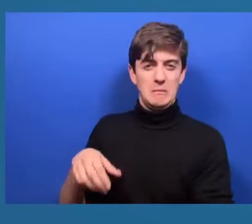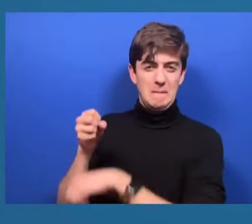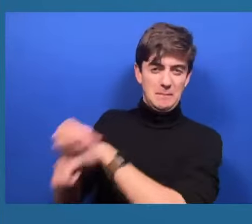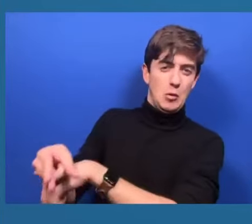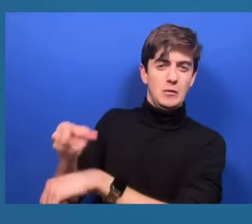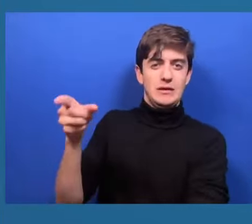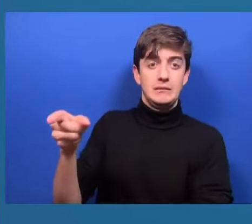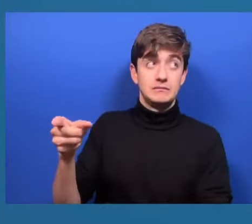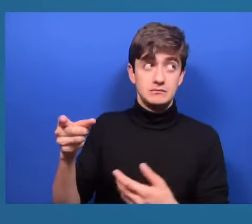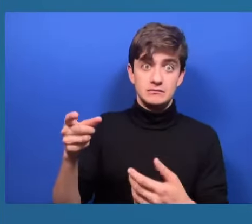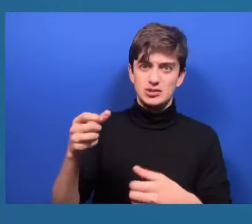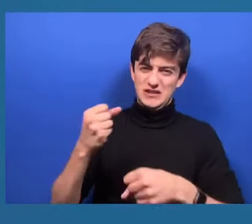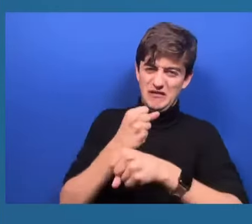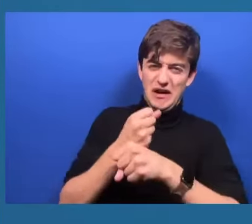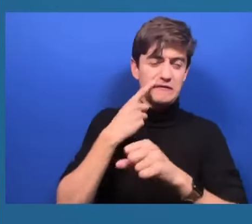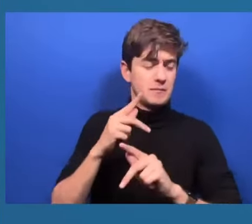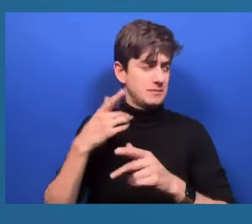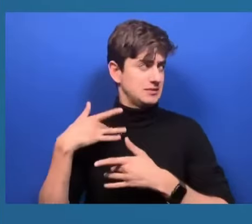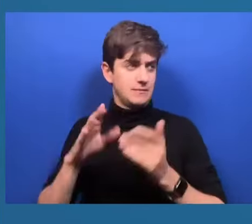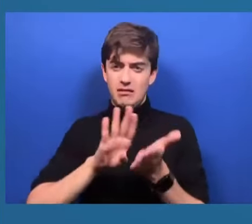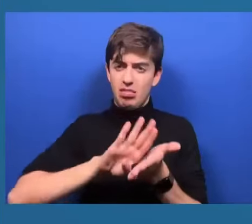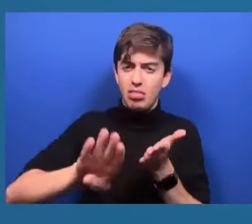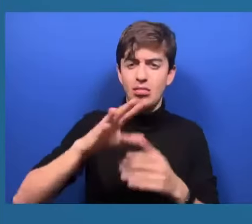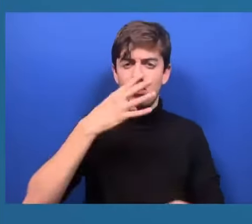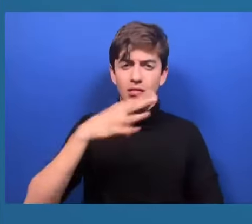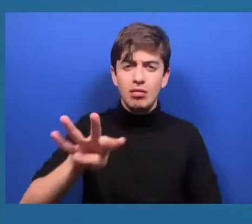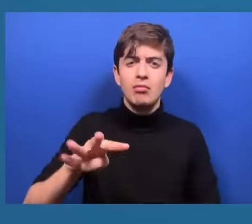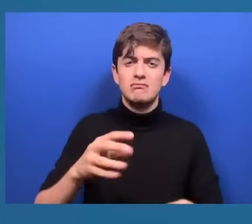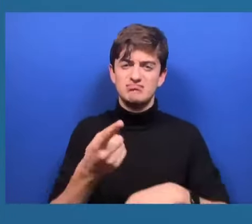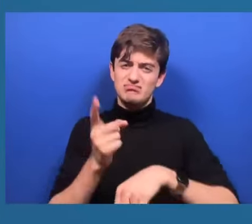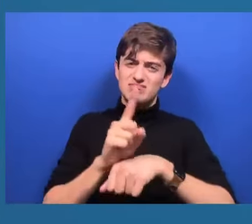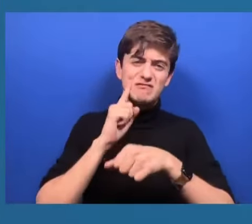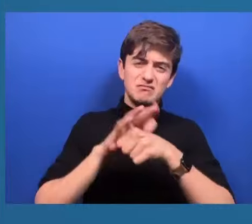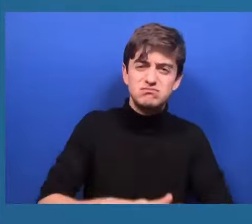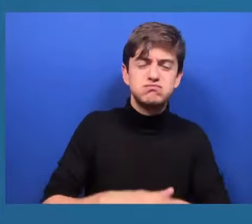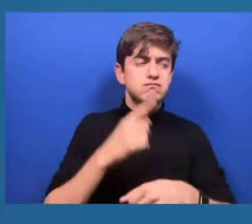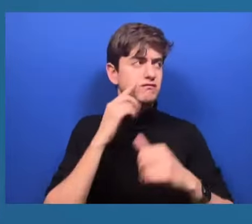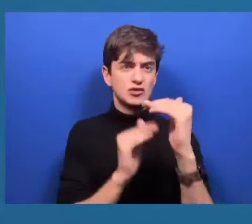voices aren't being heard. Tish James stands up for justice, and that is the